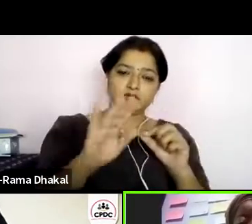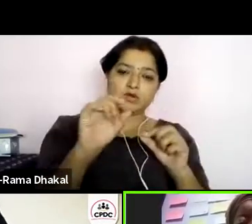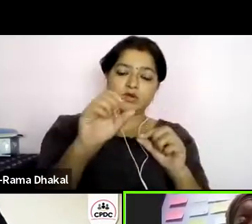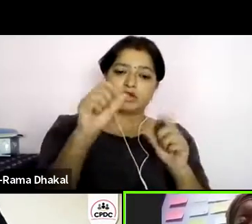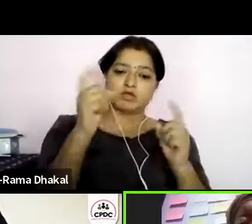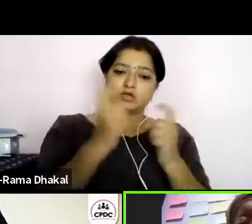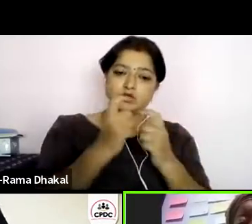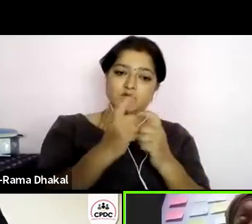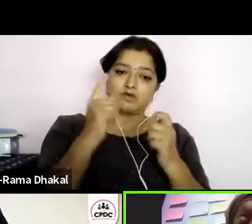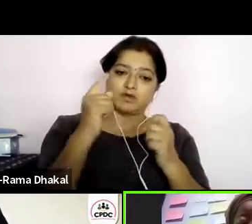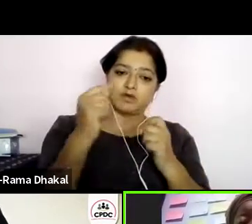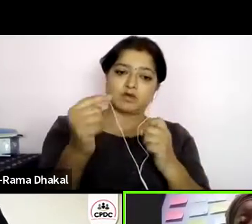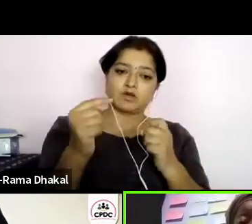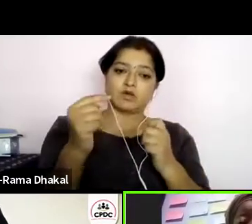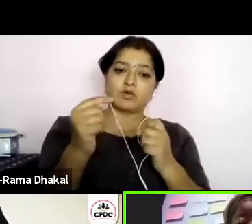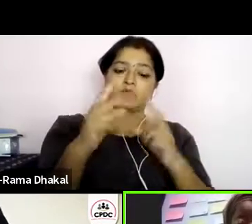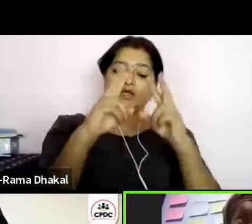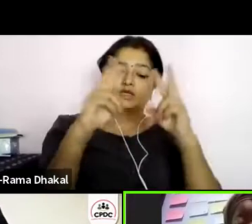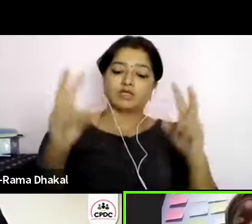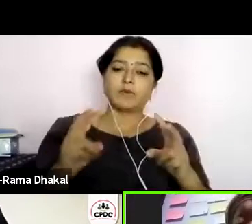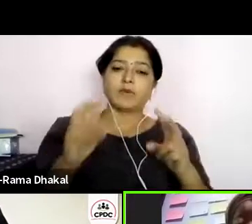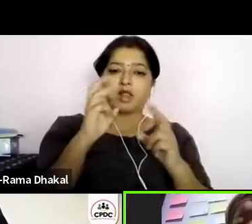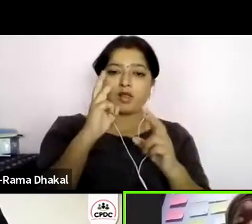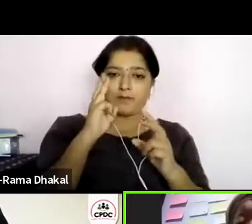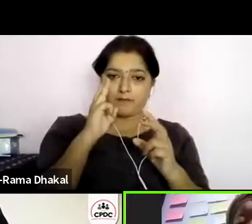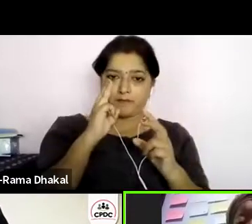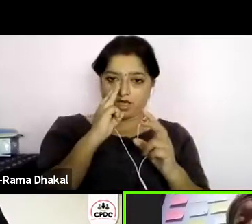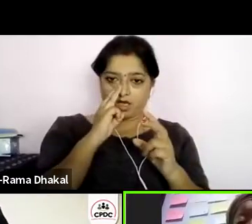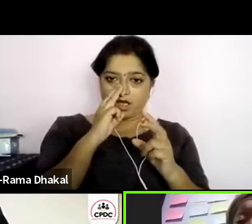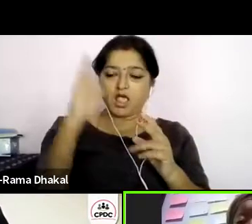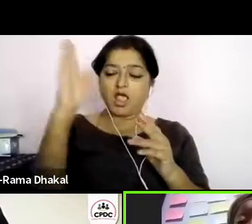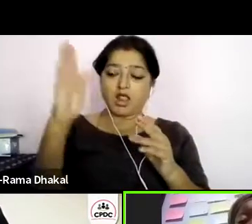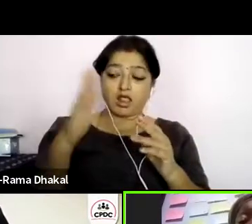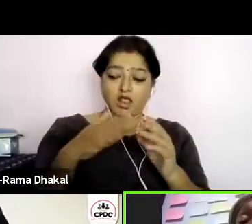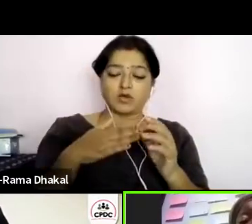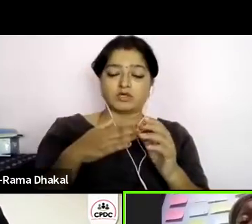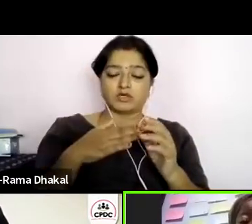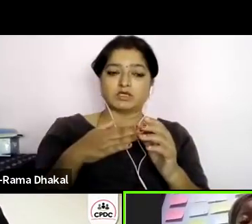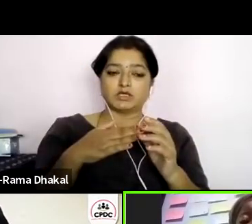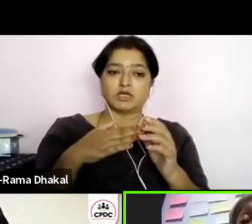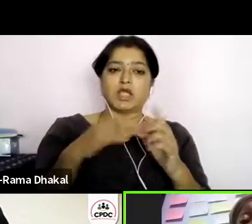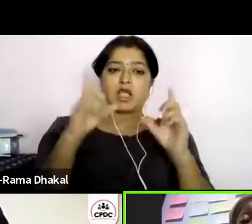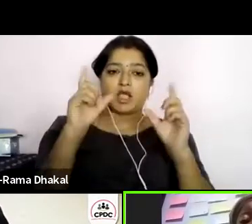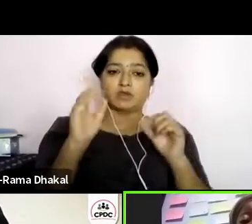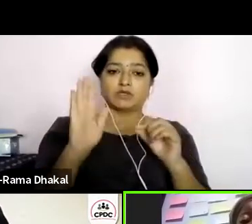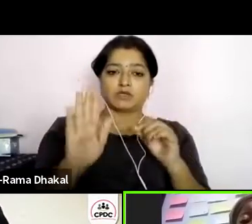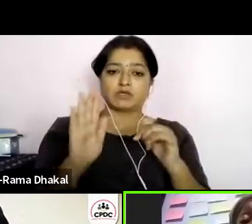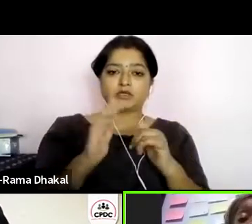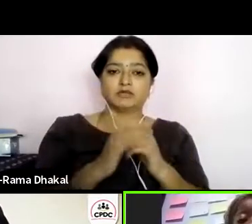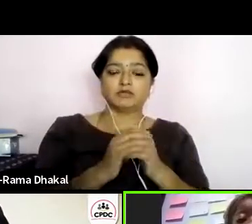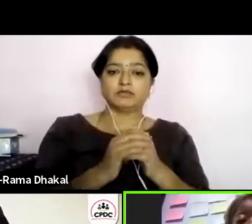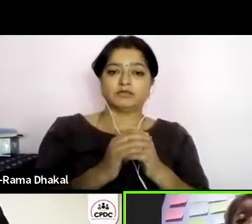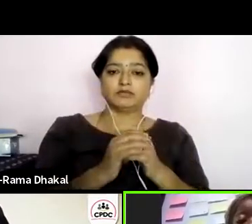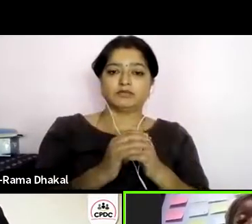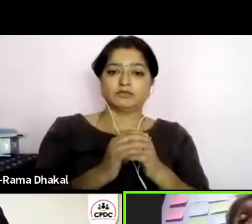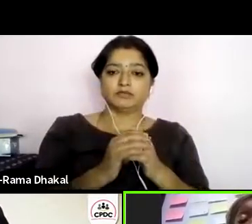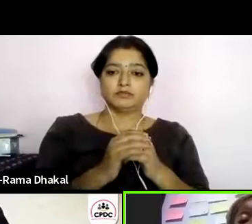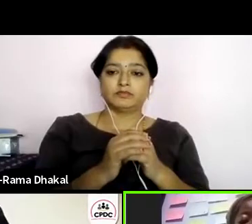interest, from past data, I realized that a project that was for the local